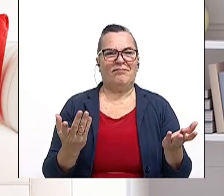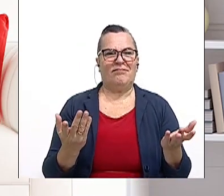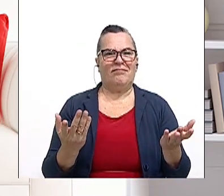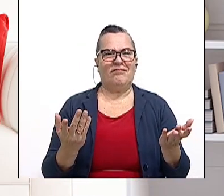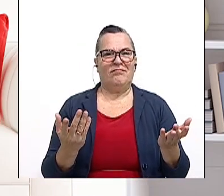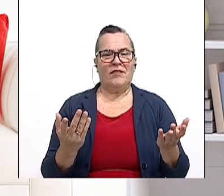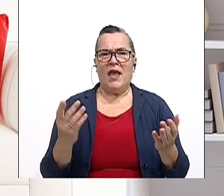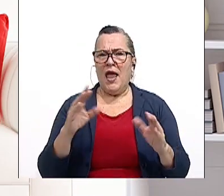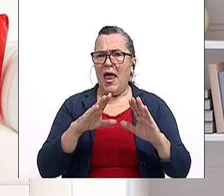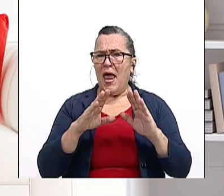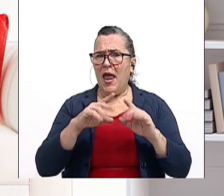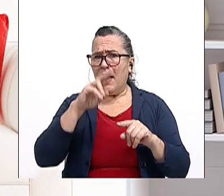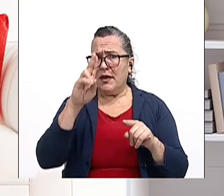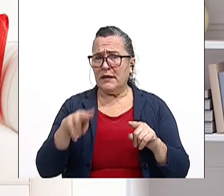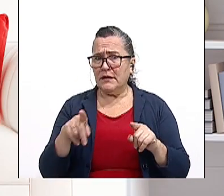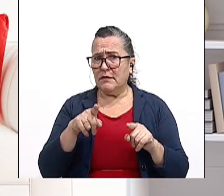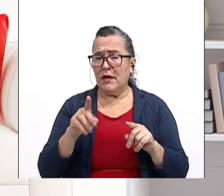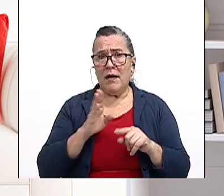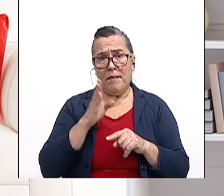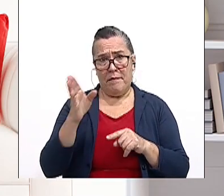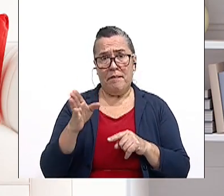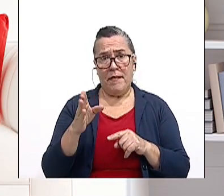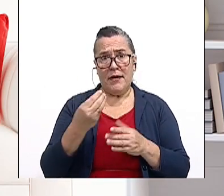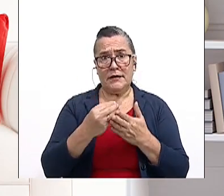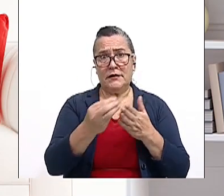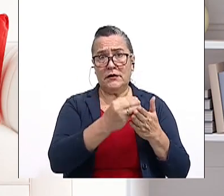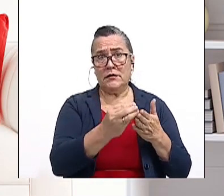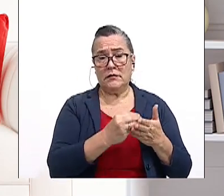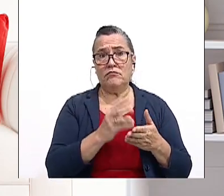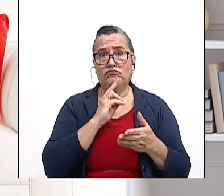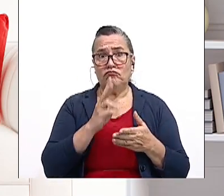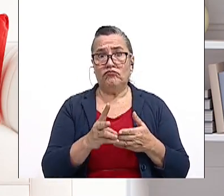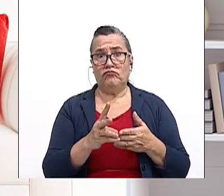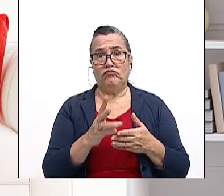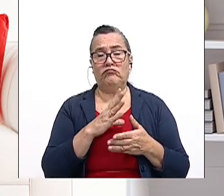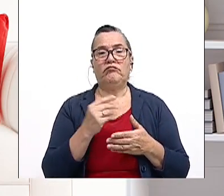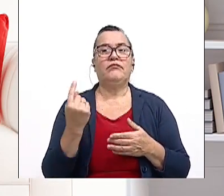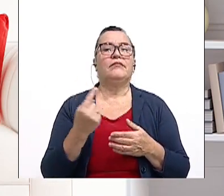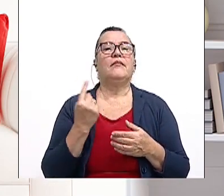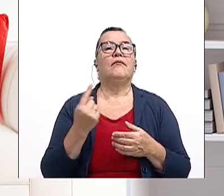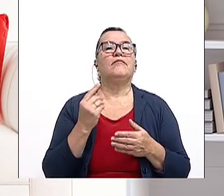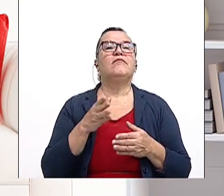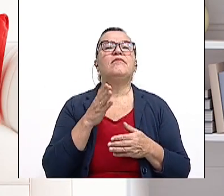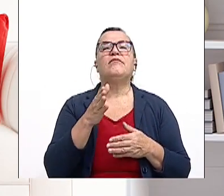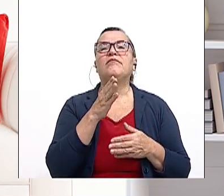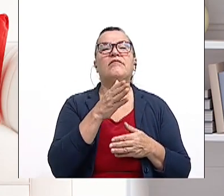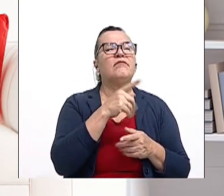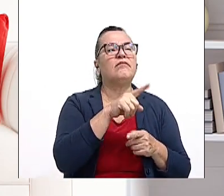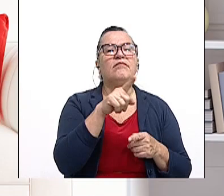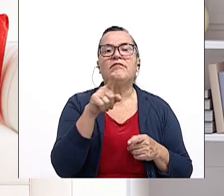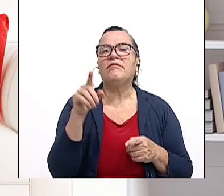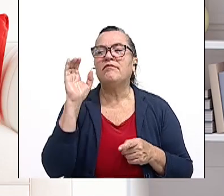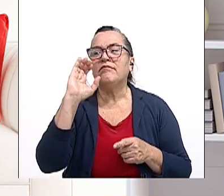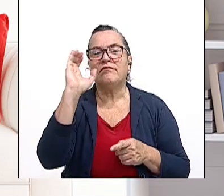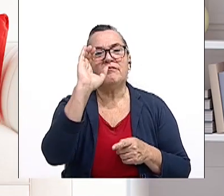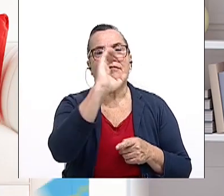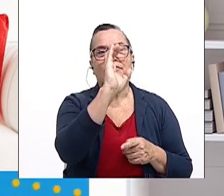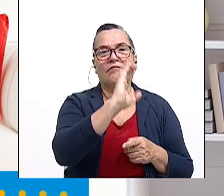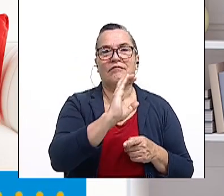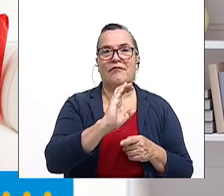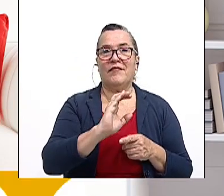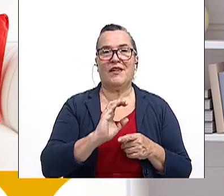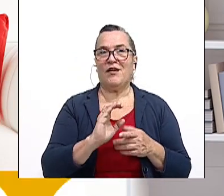during Christmas? You go shopping, right? And you always go to look for the